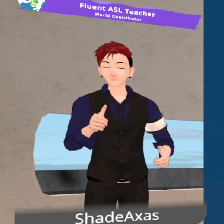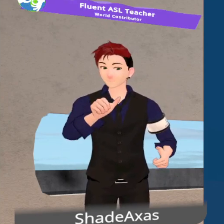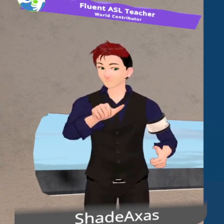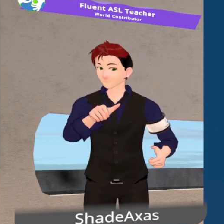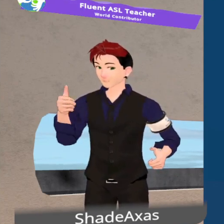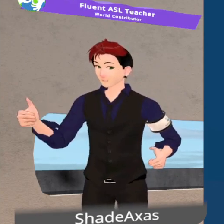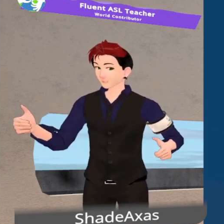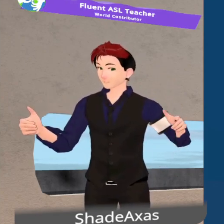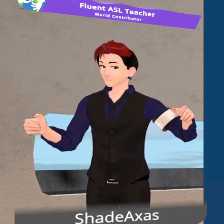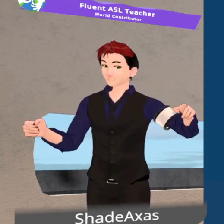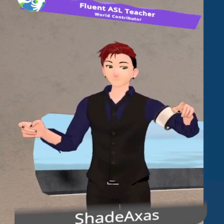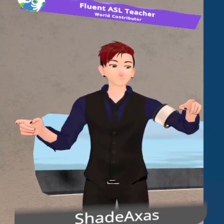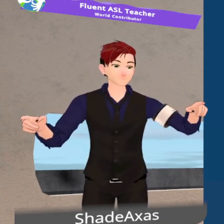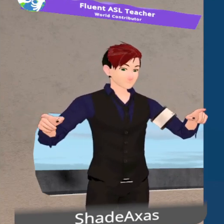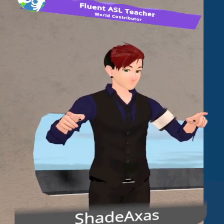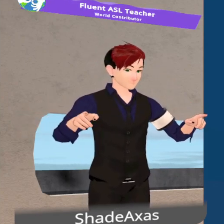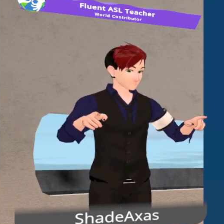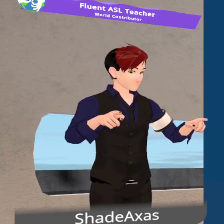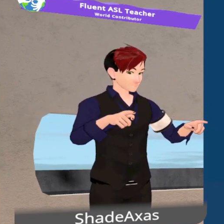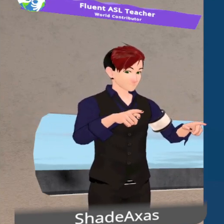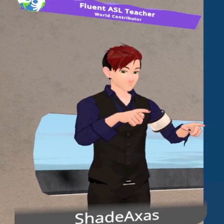All right. Any other questions?